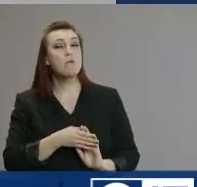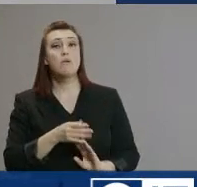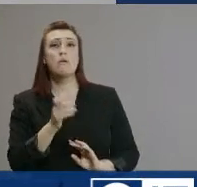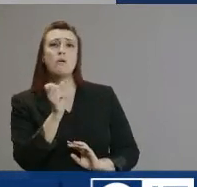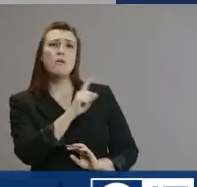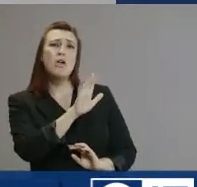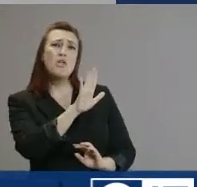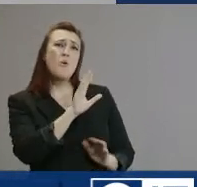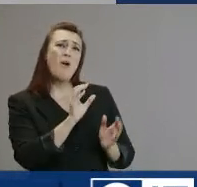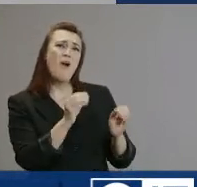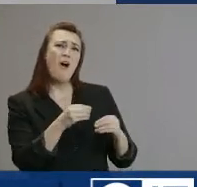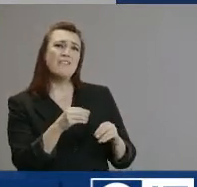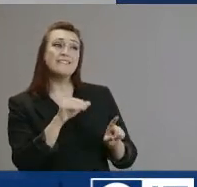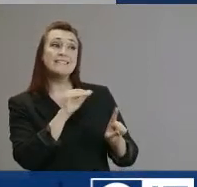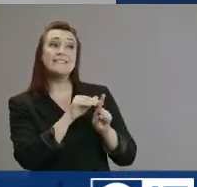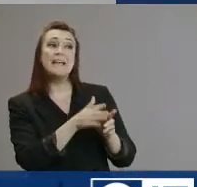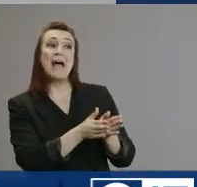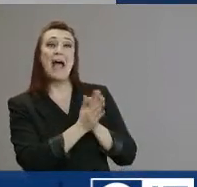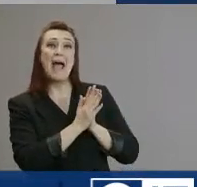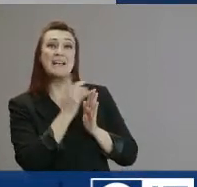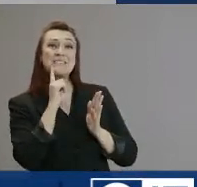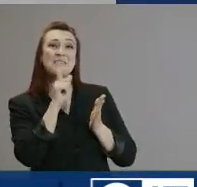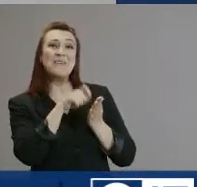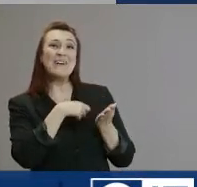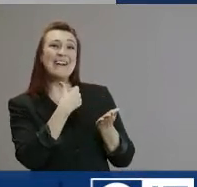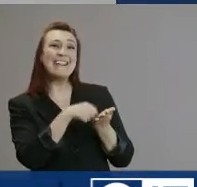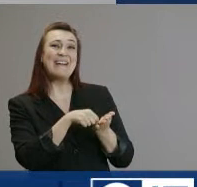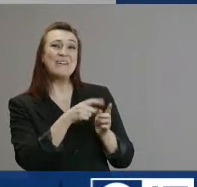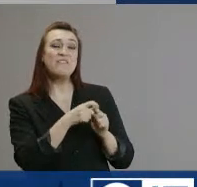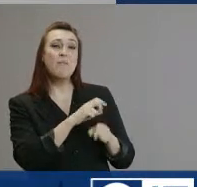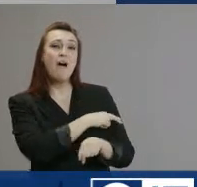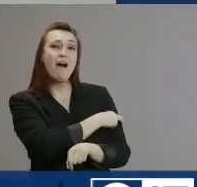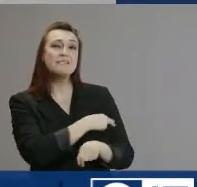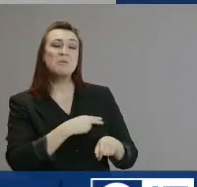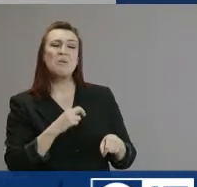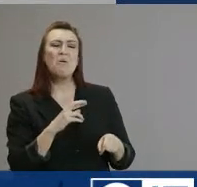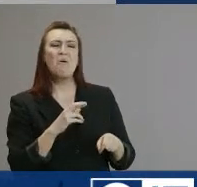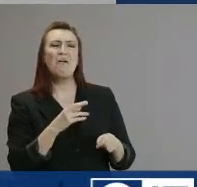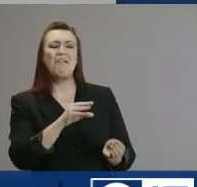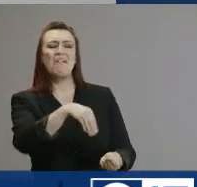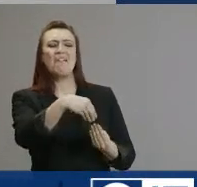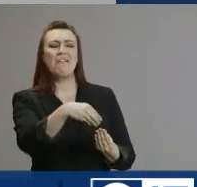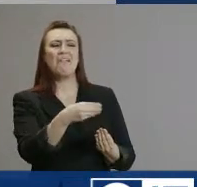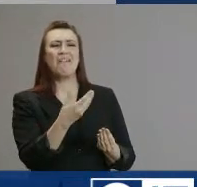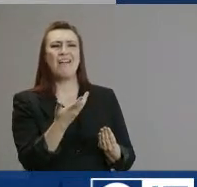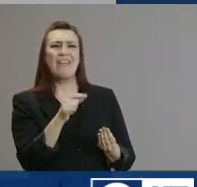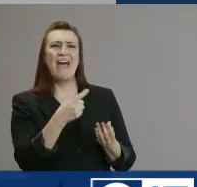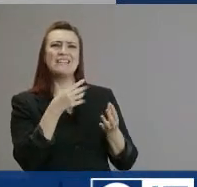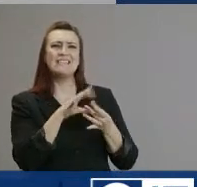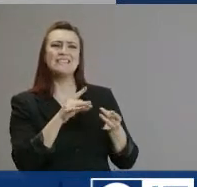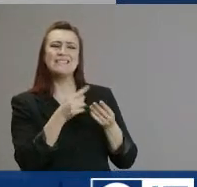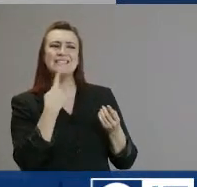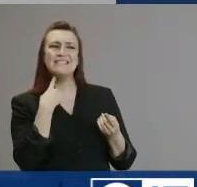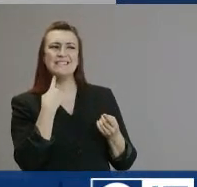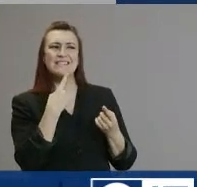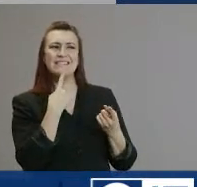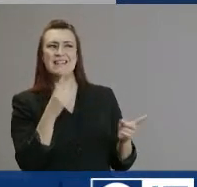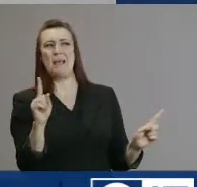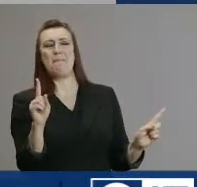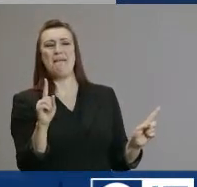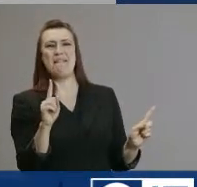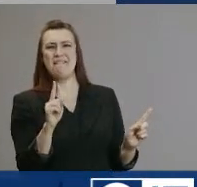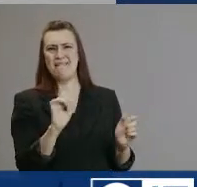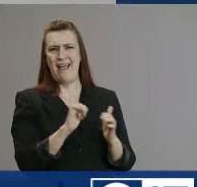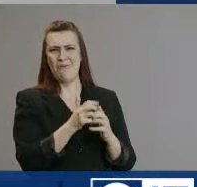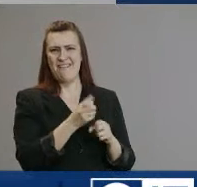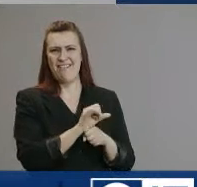Hospital Association? And then you mentioned that you believe mask wearing is good, but your posts on social media are never showing